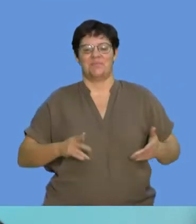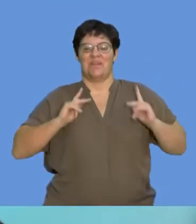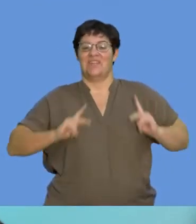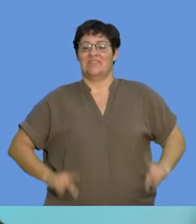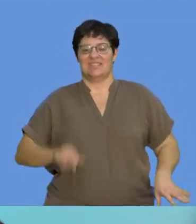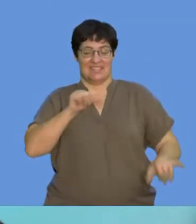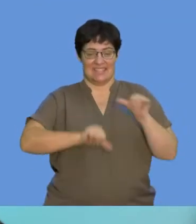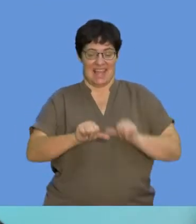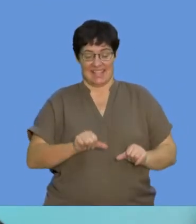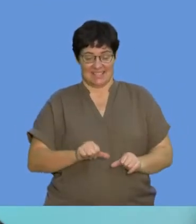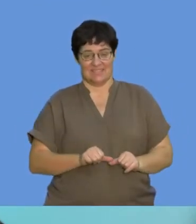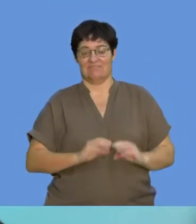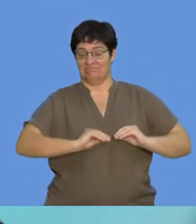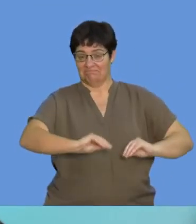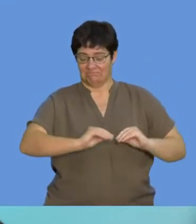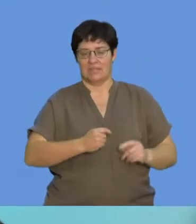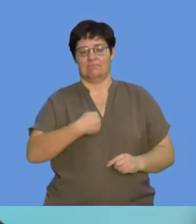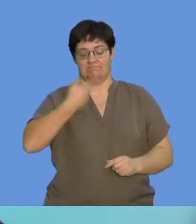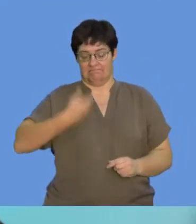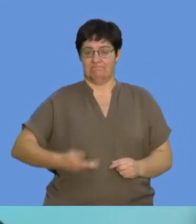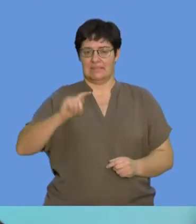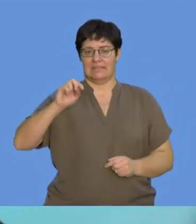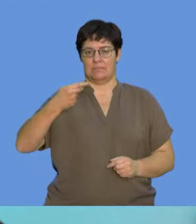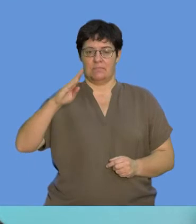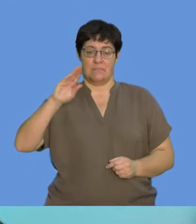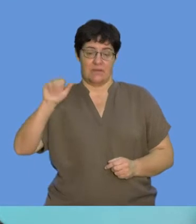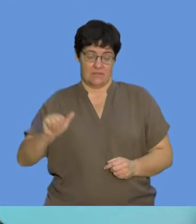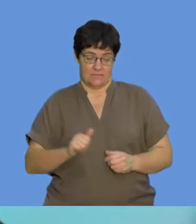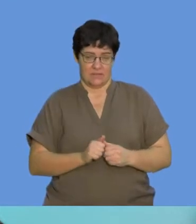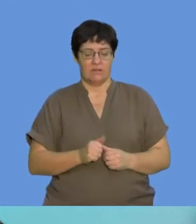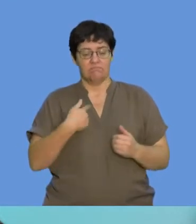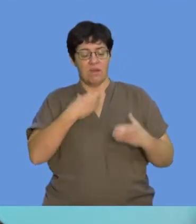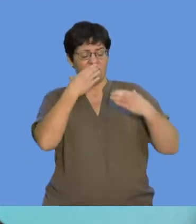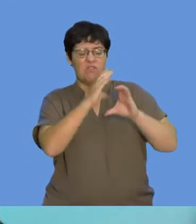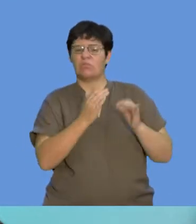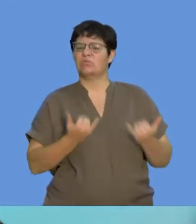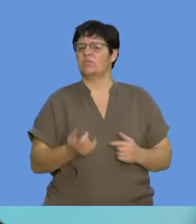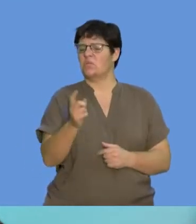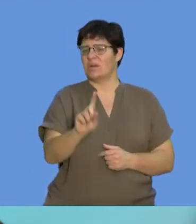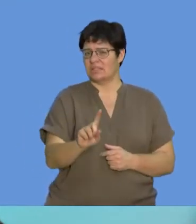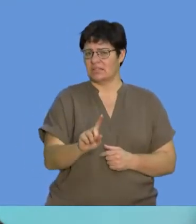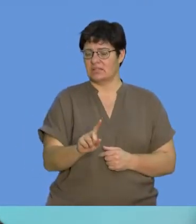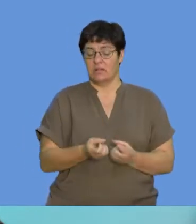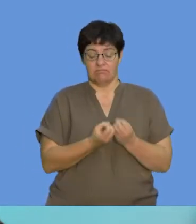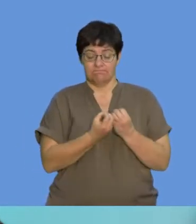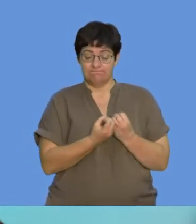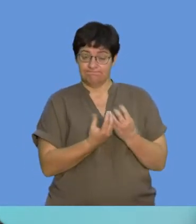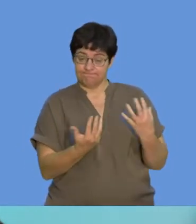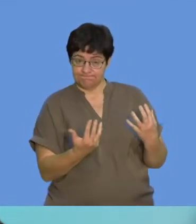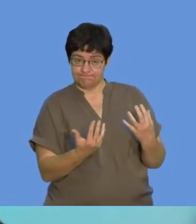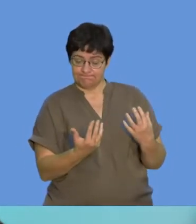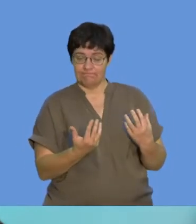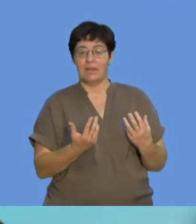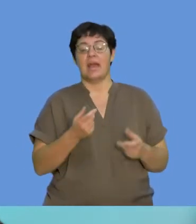Physical Sciences session. My name is Themba Ncube. Today we are focusing our attention on the quantitative aspects of